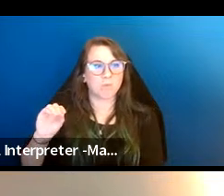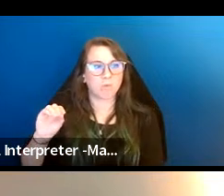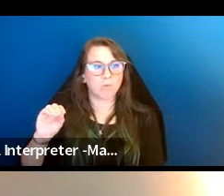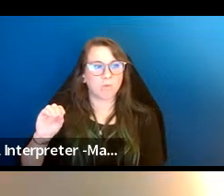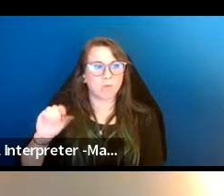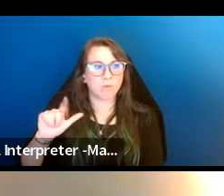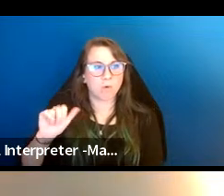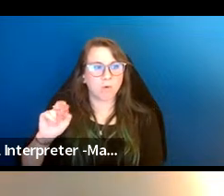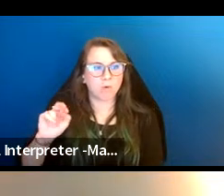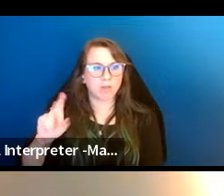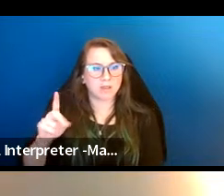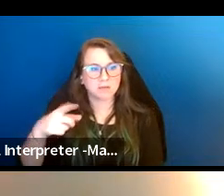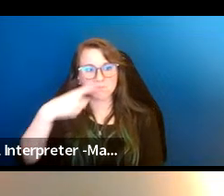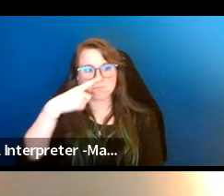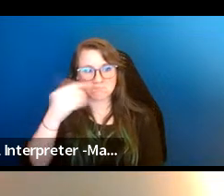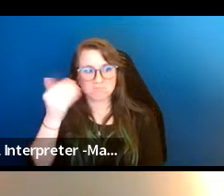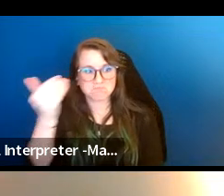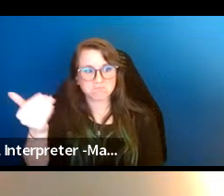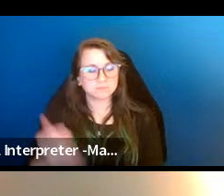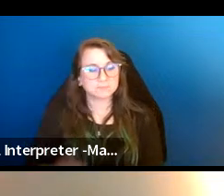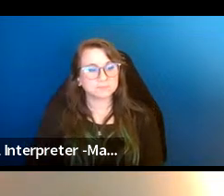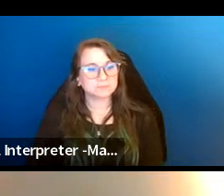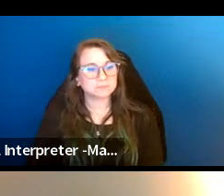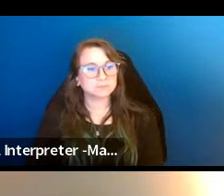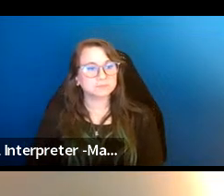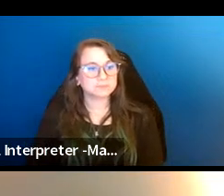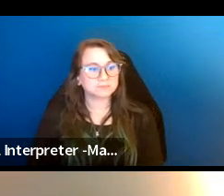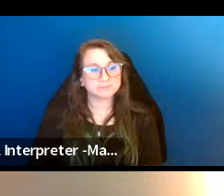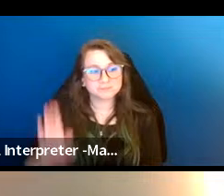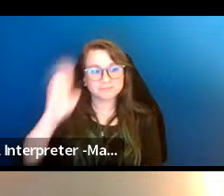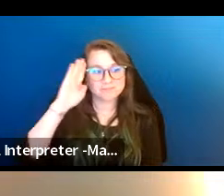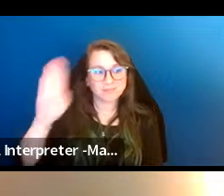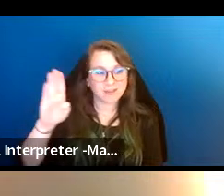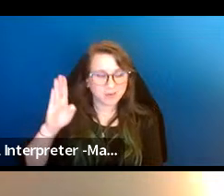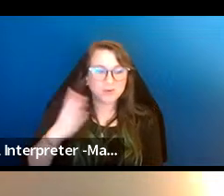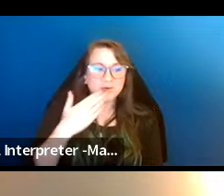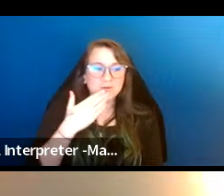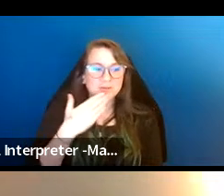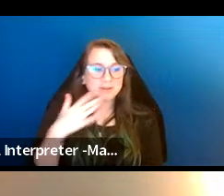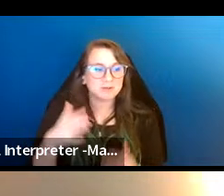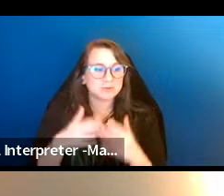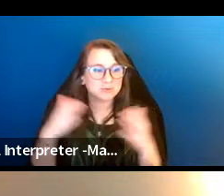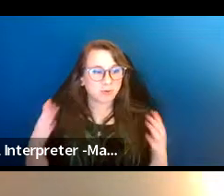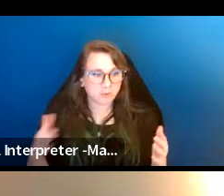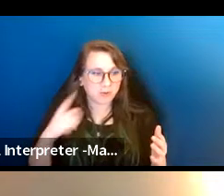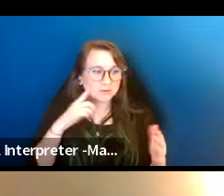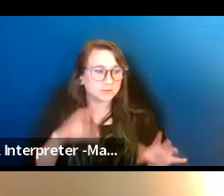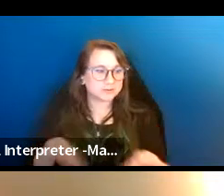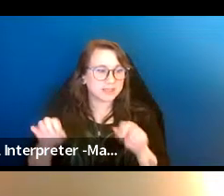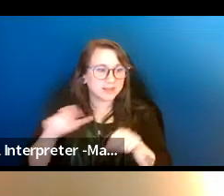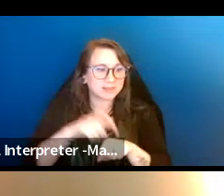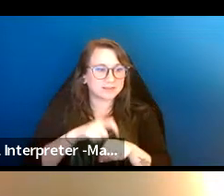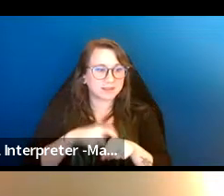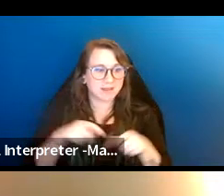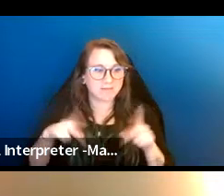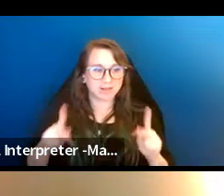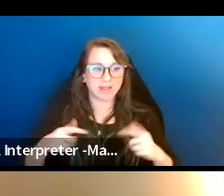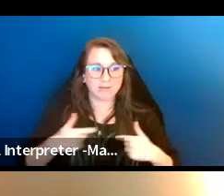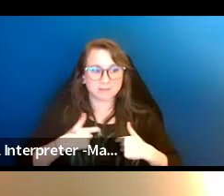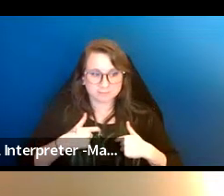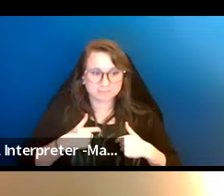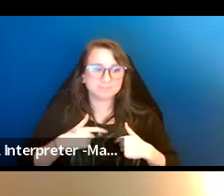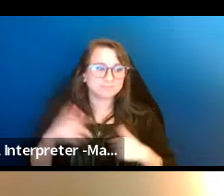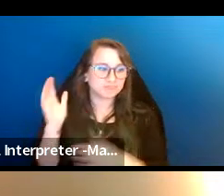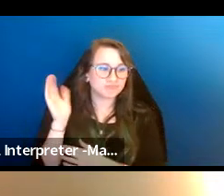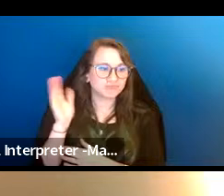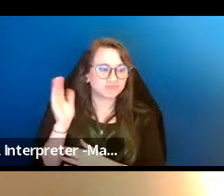Mr. Rowland, you can go ahead and speak. Hey everyone, thank you so much for taking the time to allow me to speak. Thank you so much,